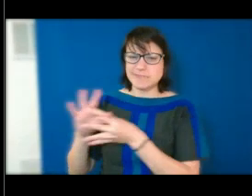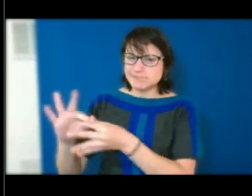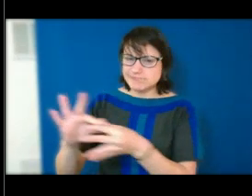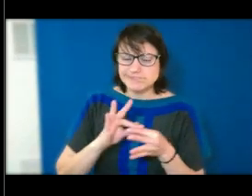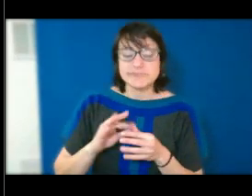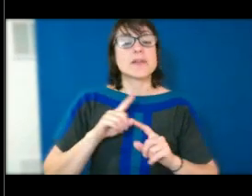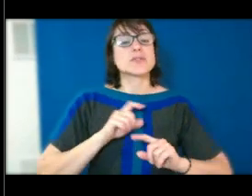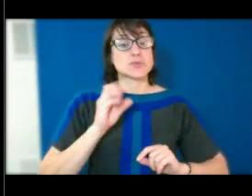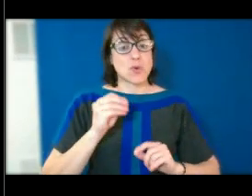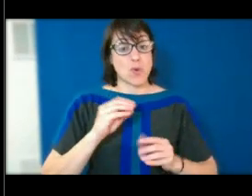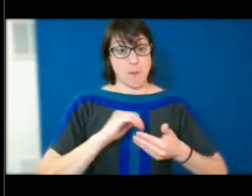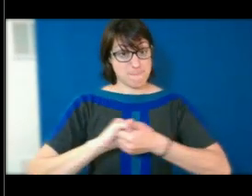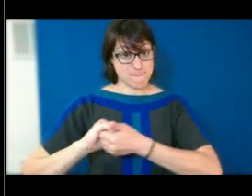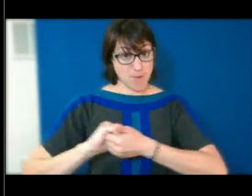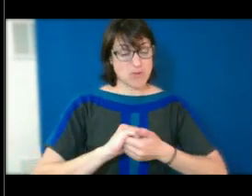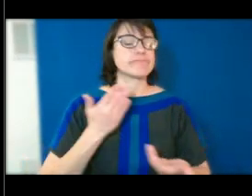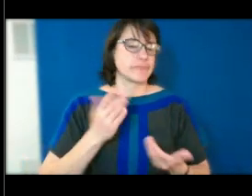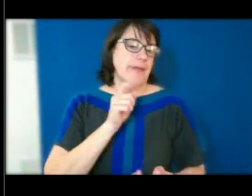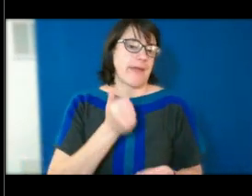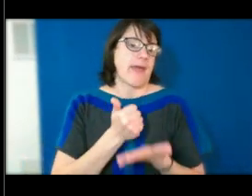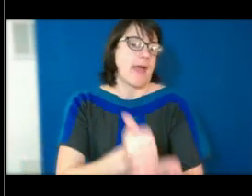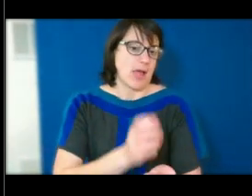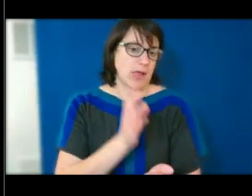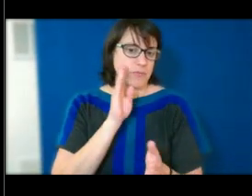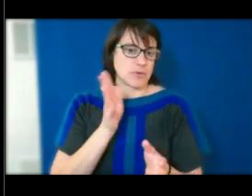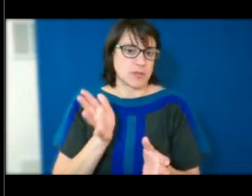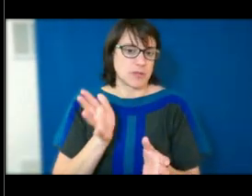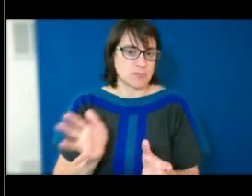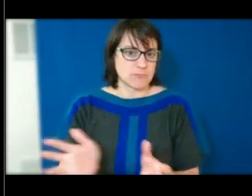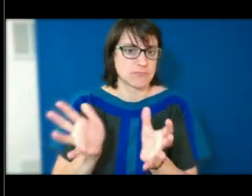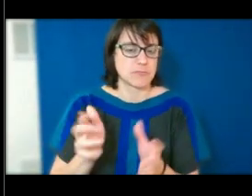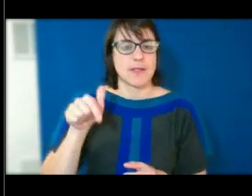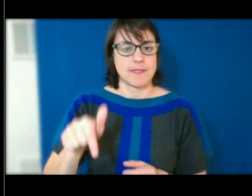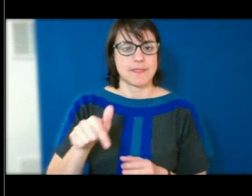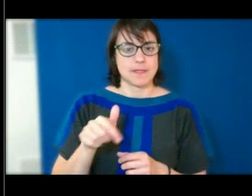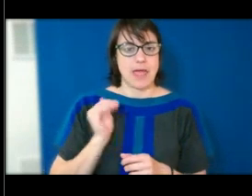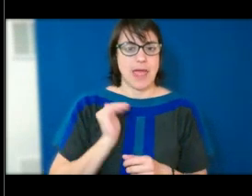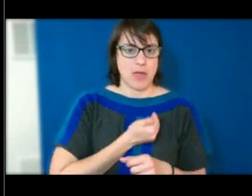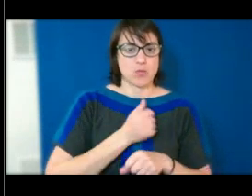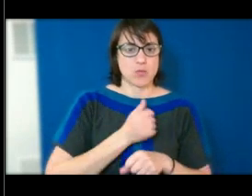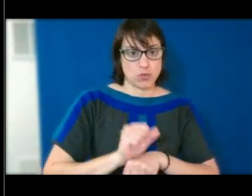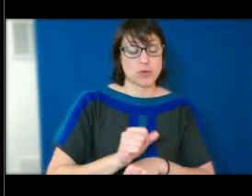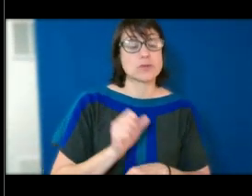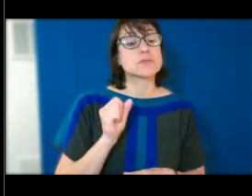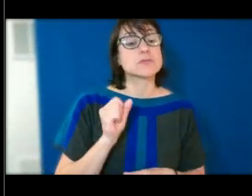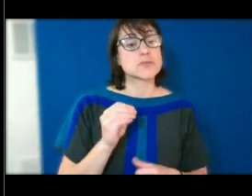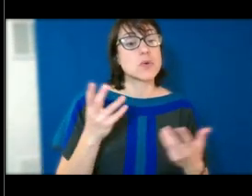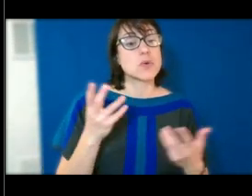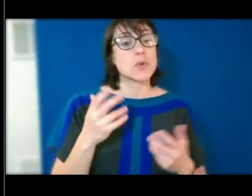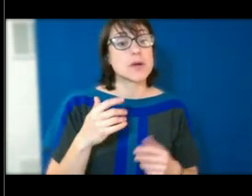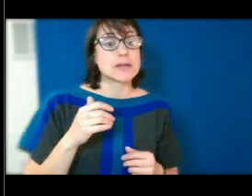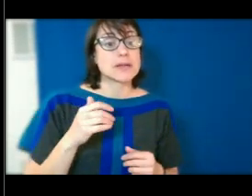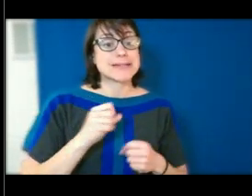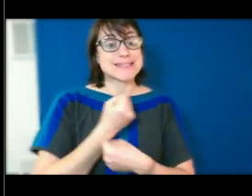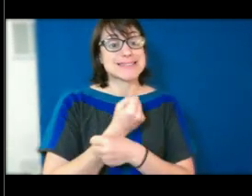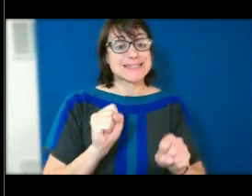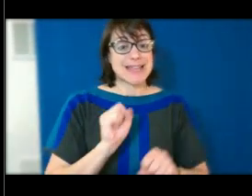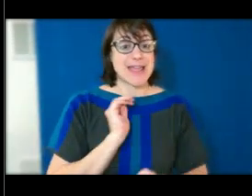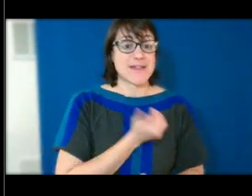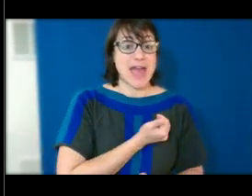drive this work forward. And so, excuse me, the Save Our Seas 2.0 Act,